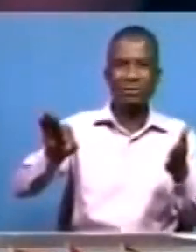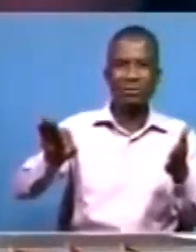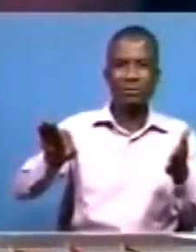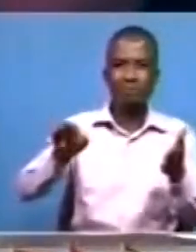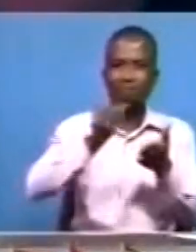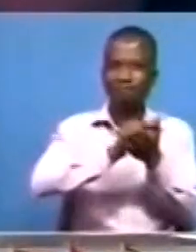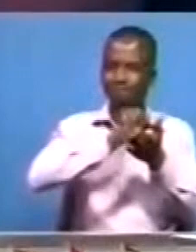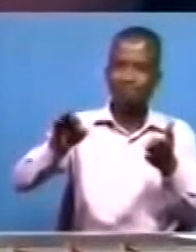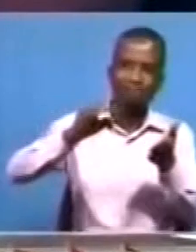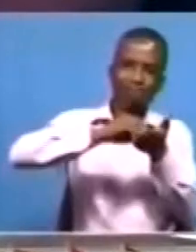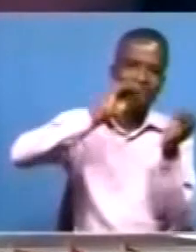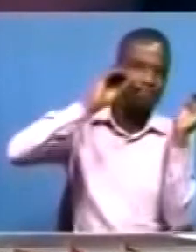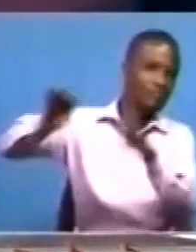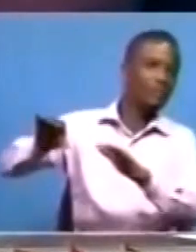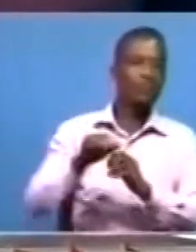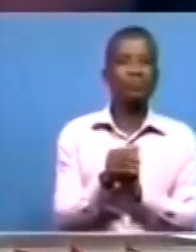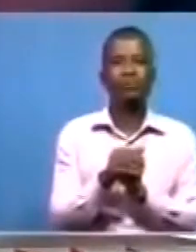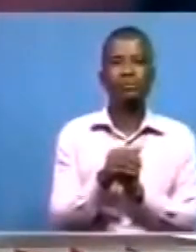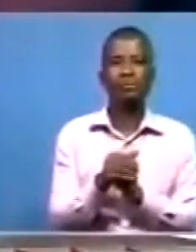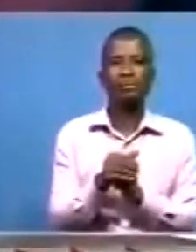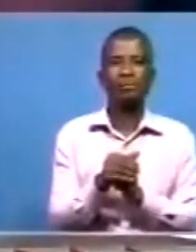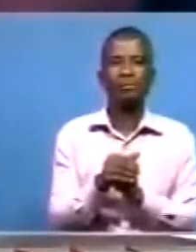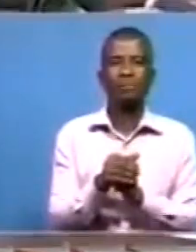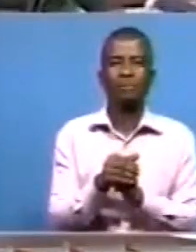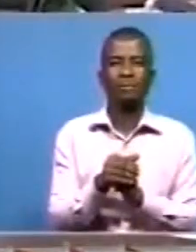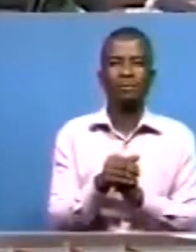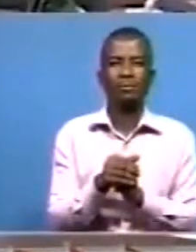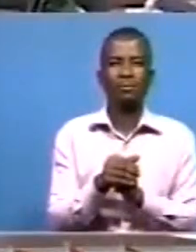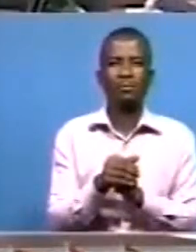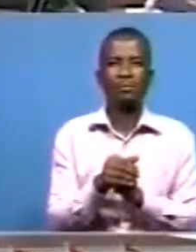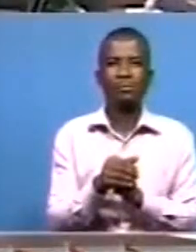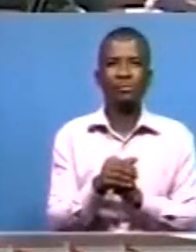dismiss the instant application as being wholly without merit.